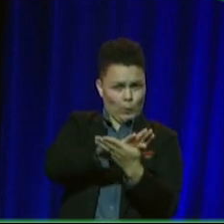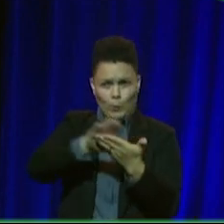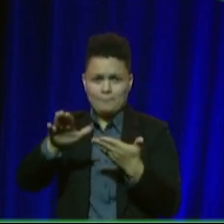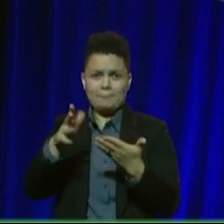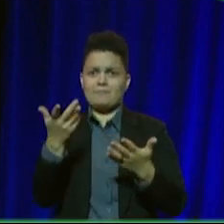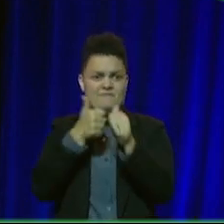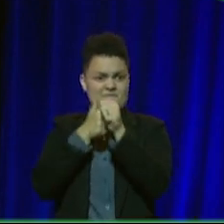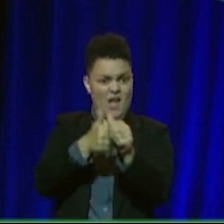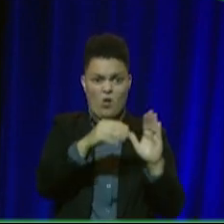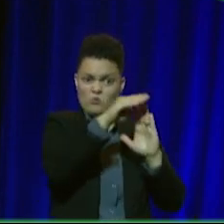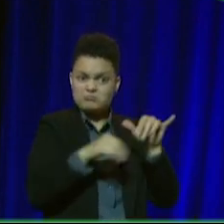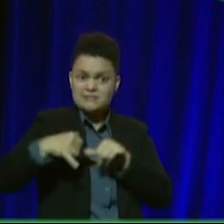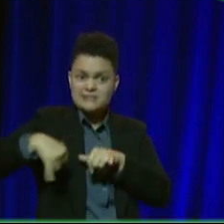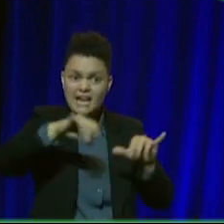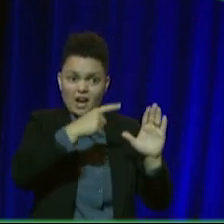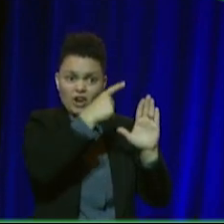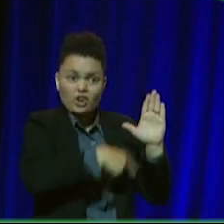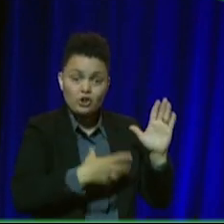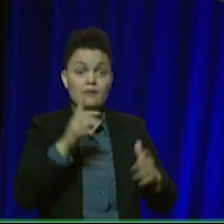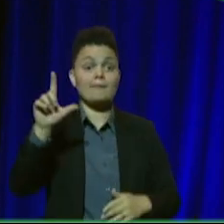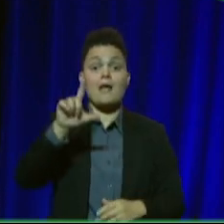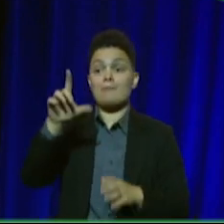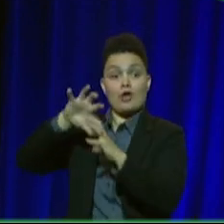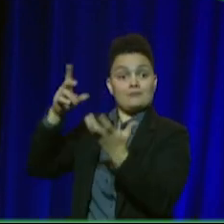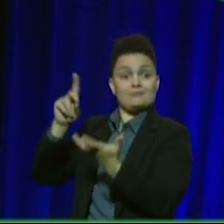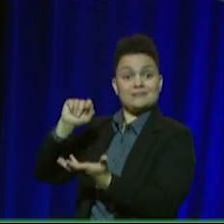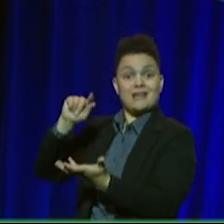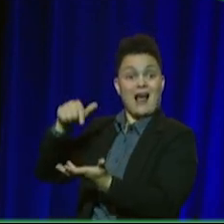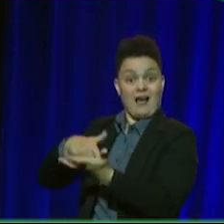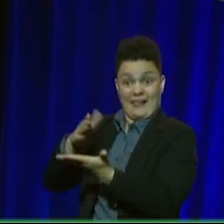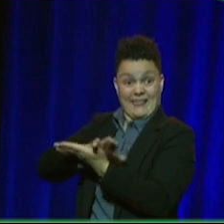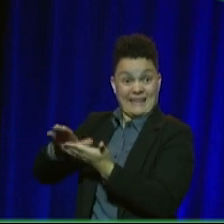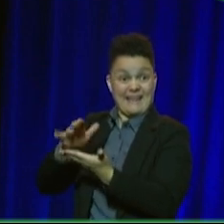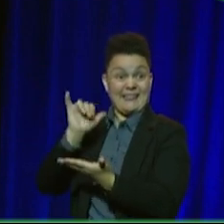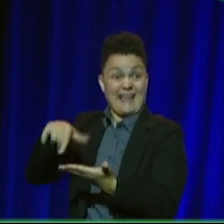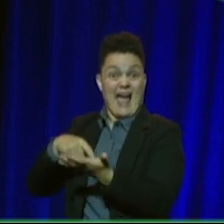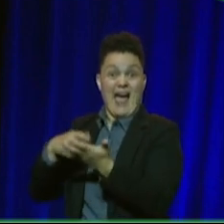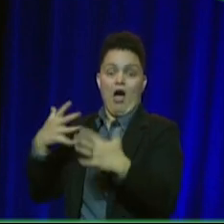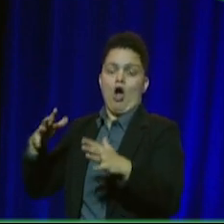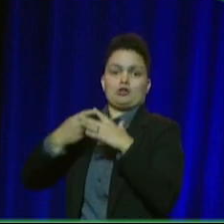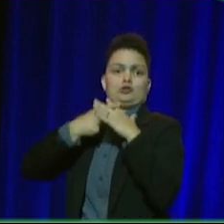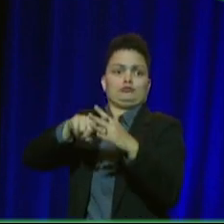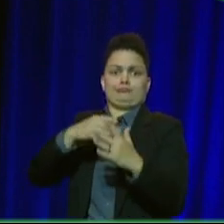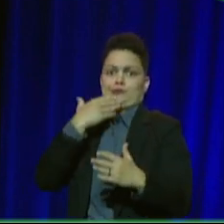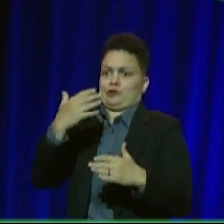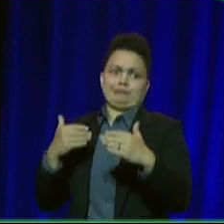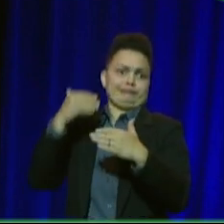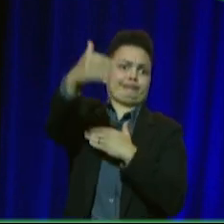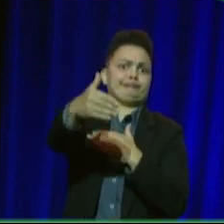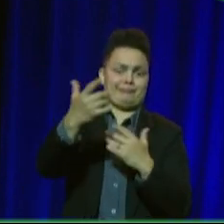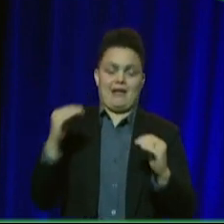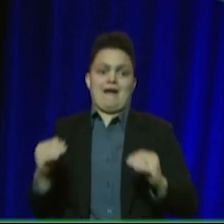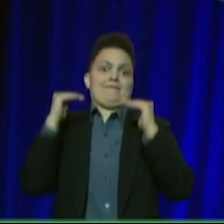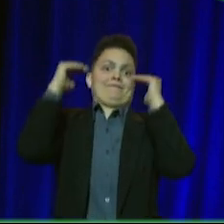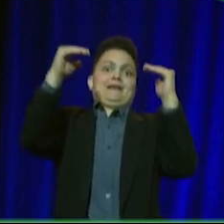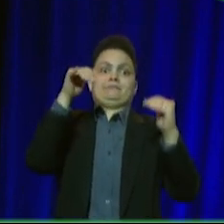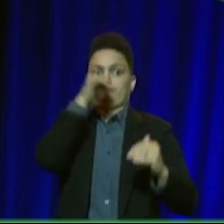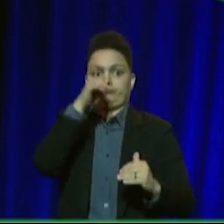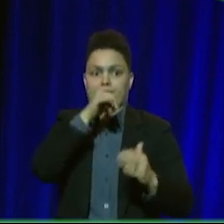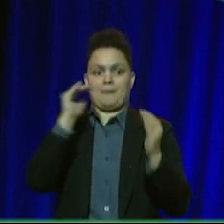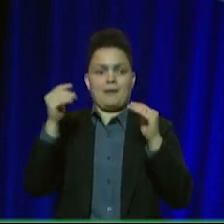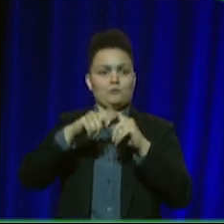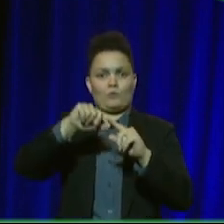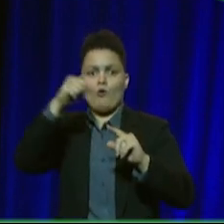library, it's a huge leap, a giant leap forward in terms of actually being able to make this accessible. And I find